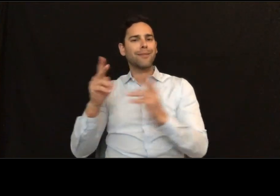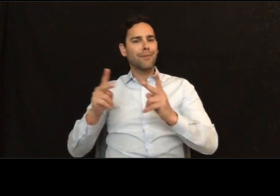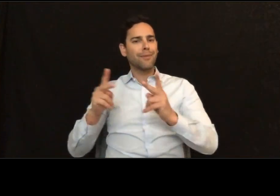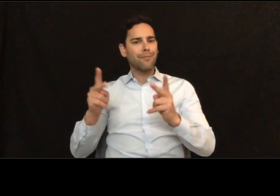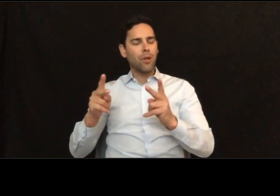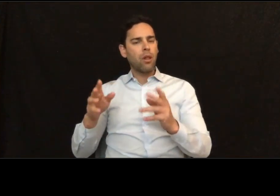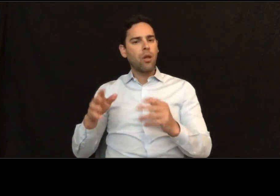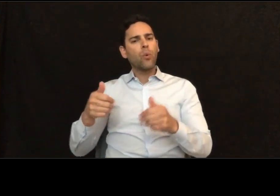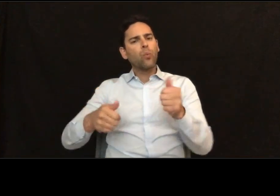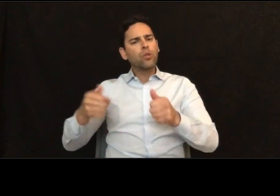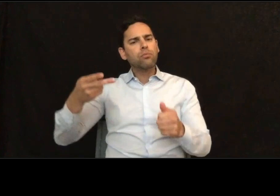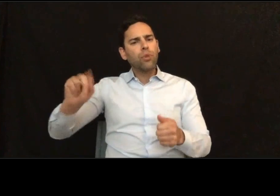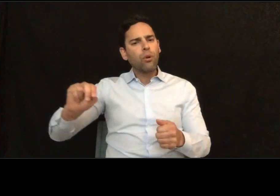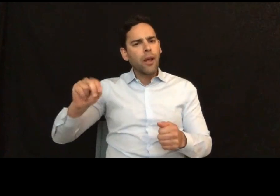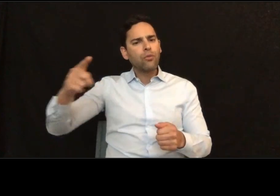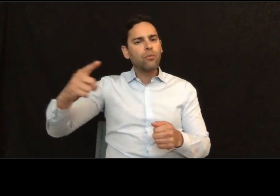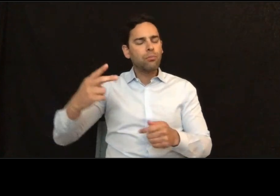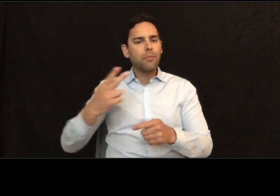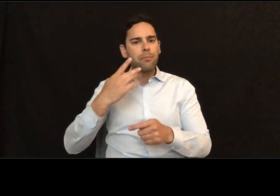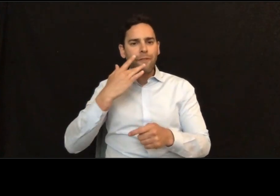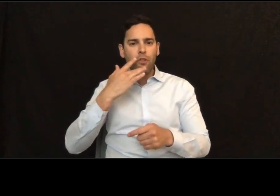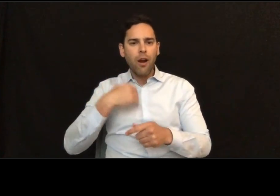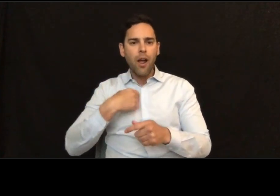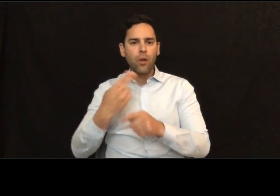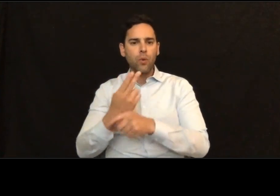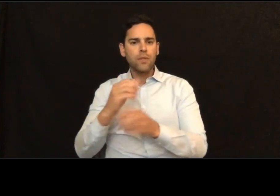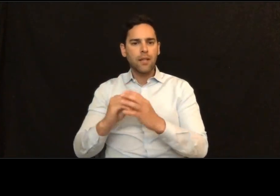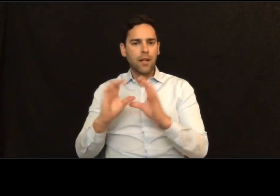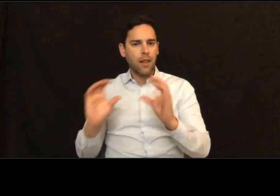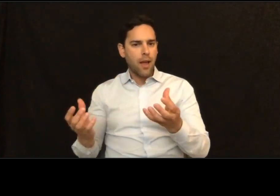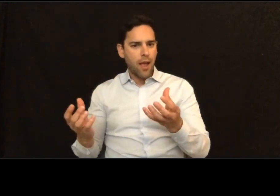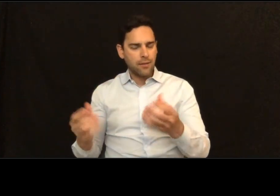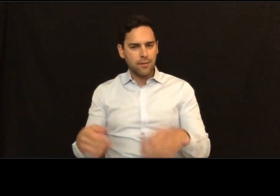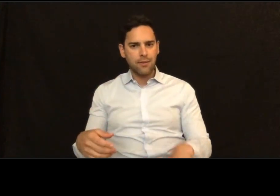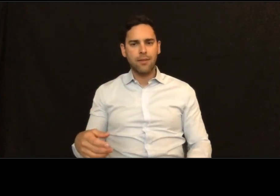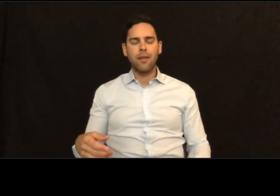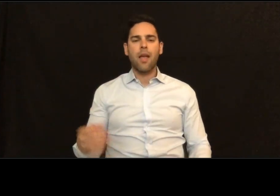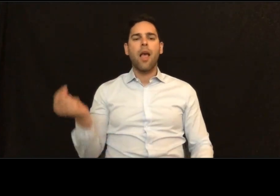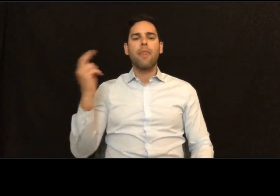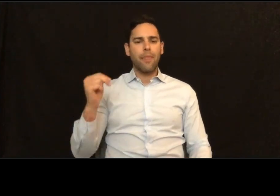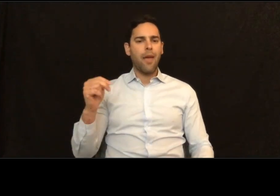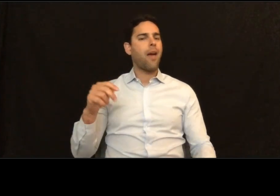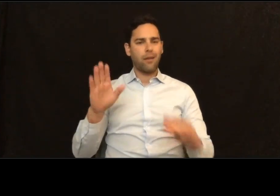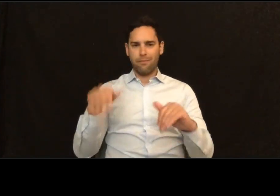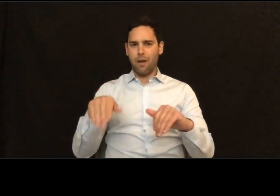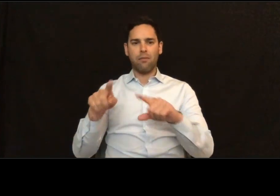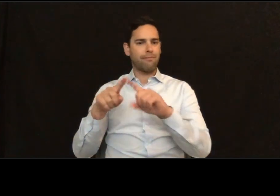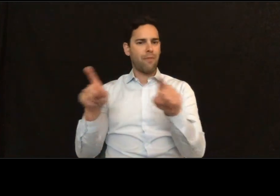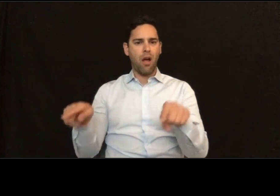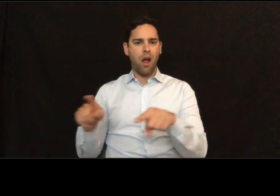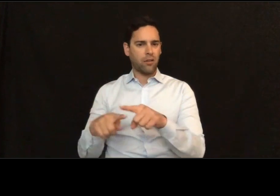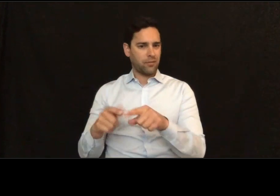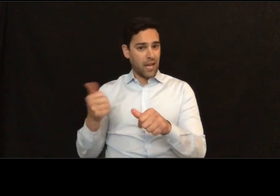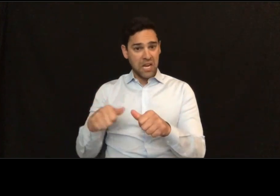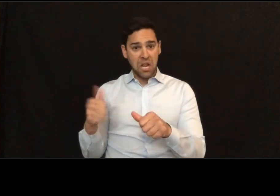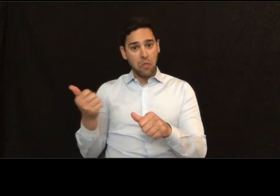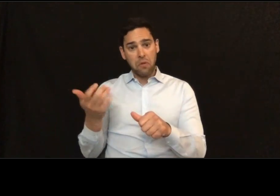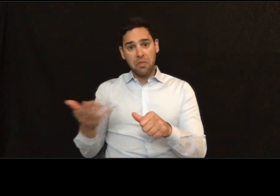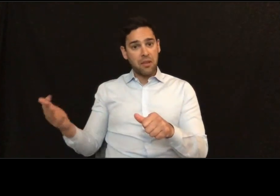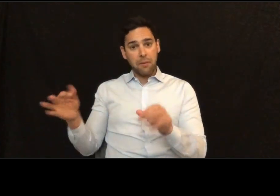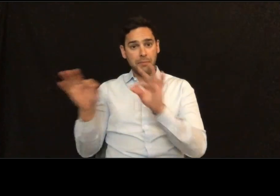to use for you in class? And I have sort of a box of, is there anything else you think is important for me to know? So this is obviously